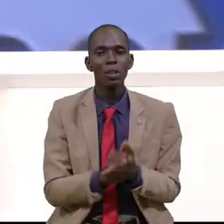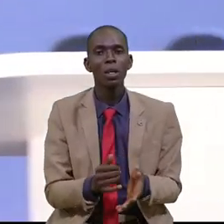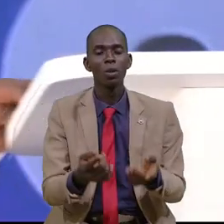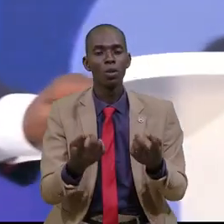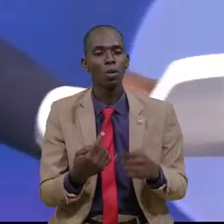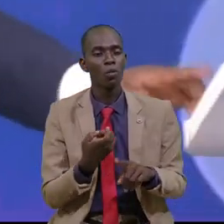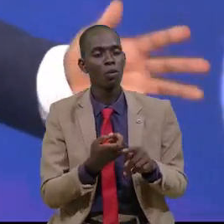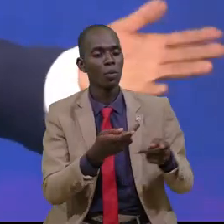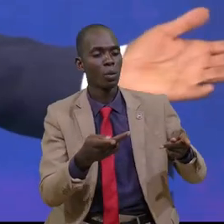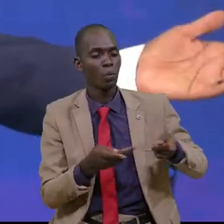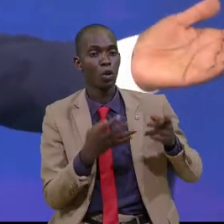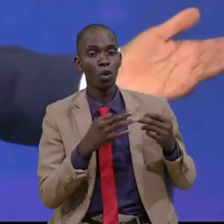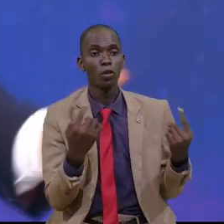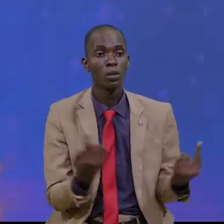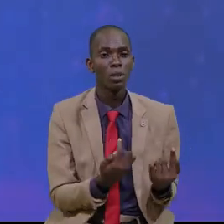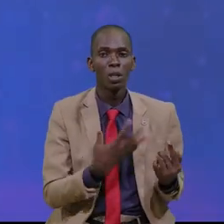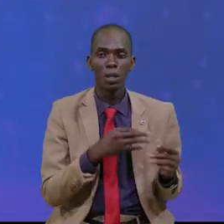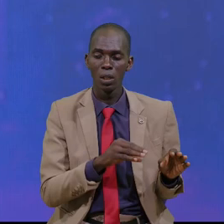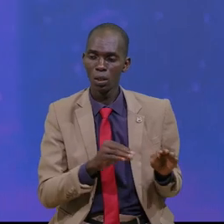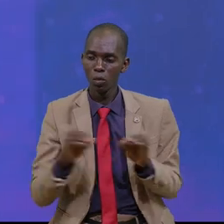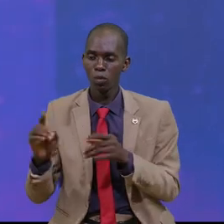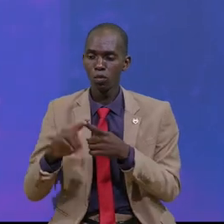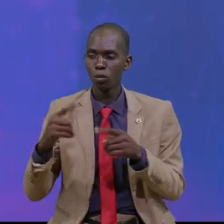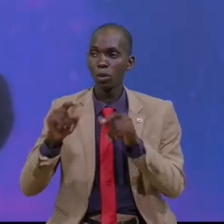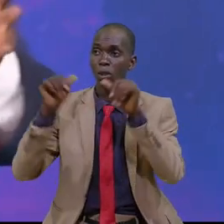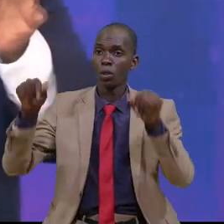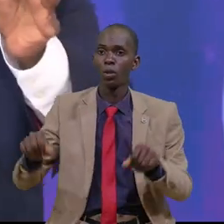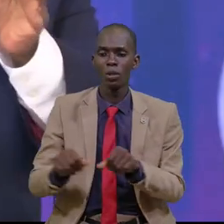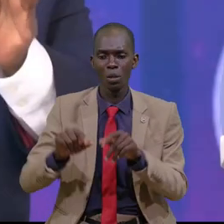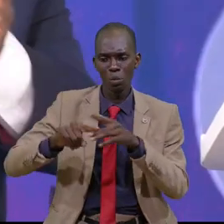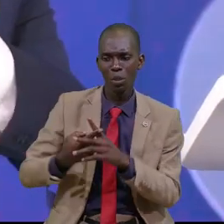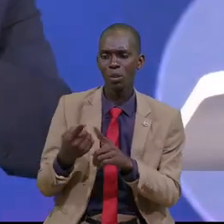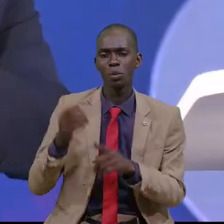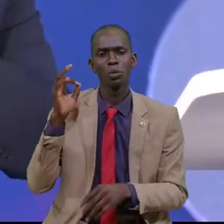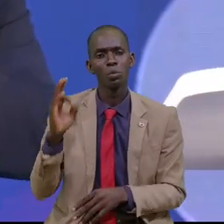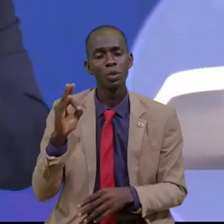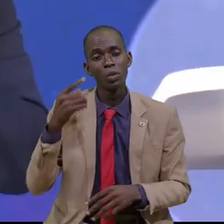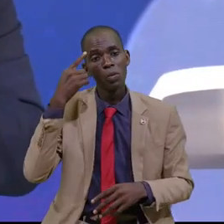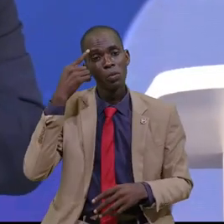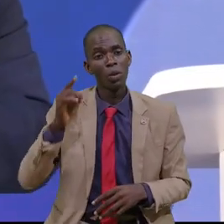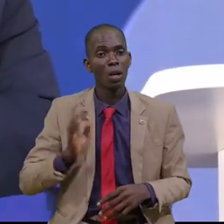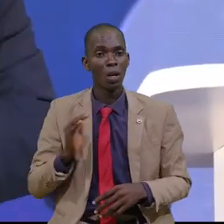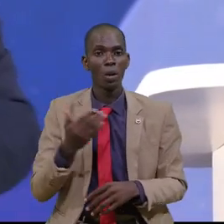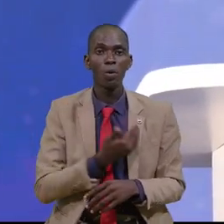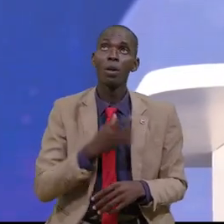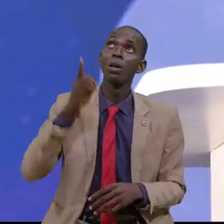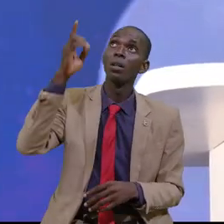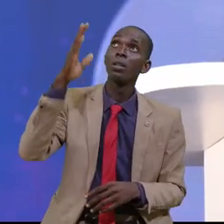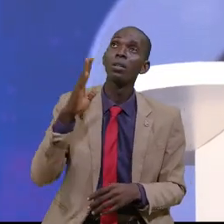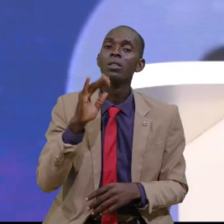sin and then comes to the pulpit and is preaching, for our God is